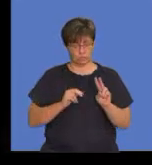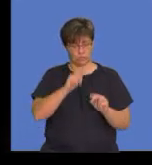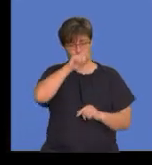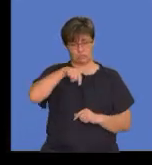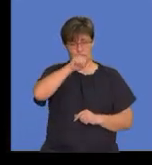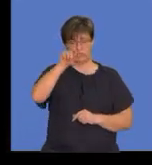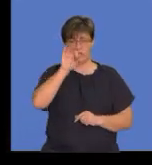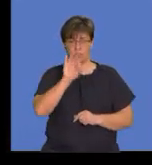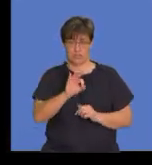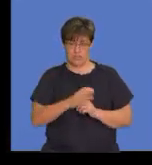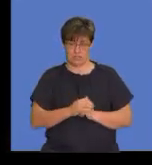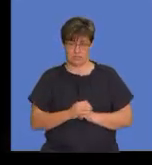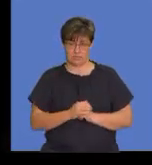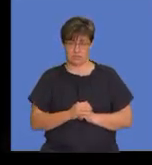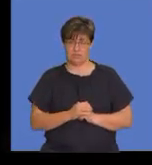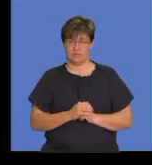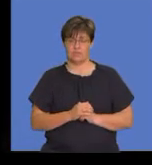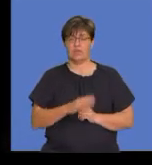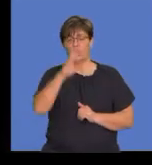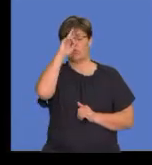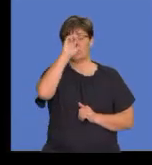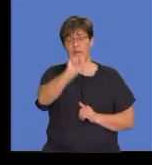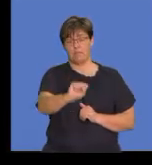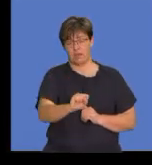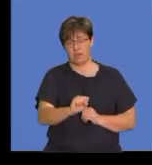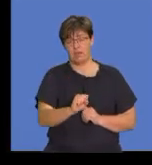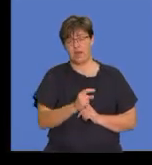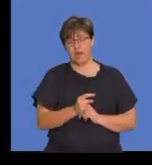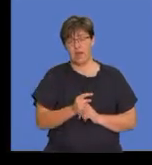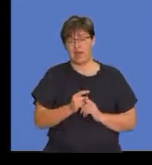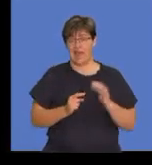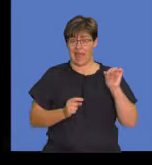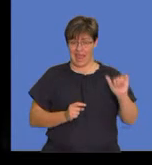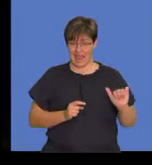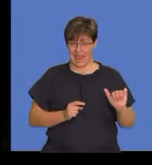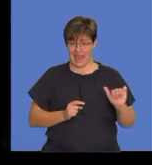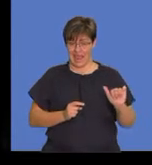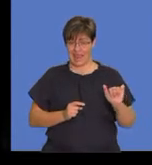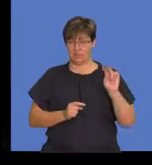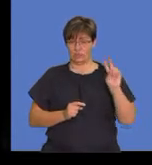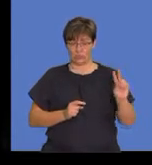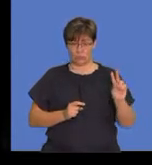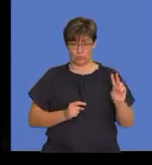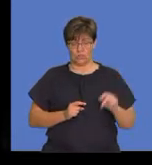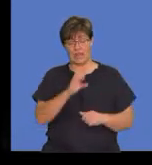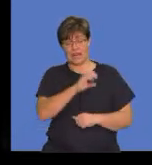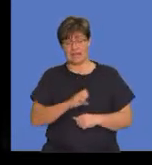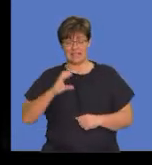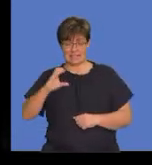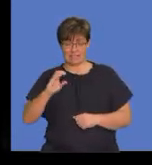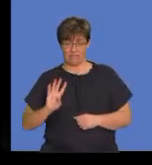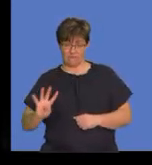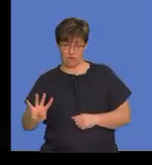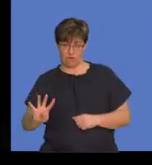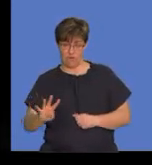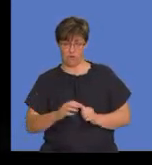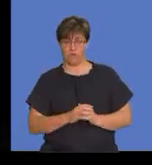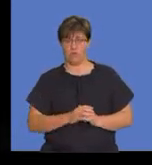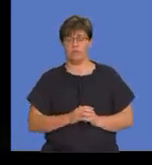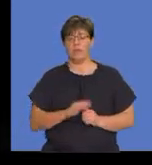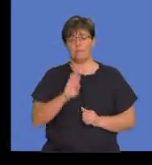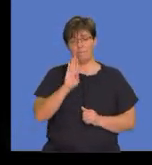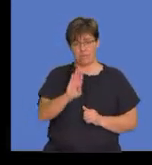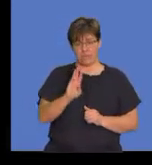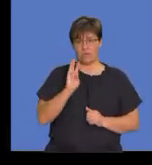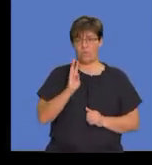of 3. So what does this mean? Remember, when my side A is 2 and my side C is